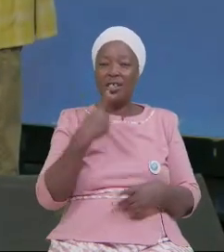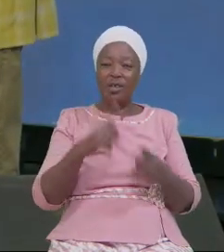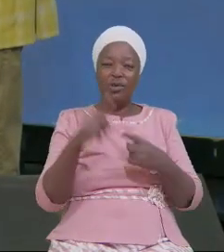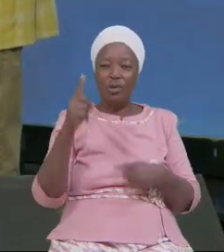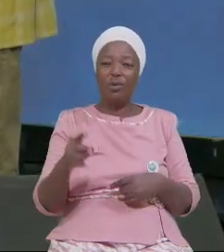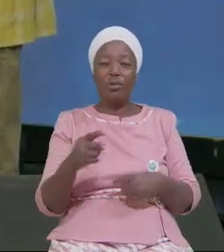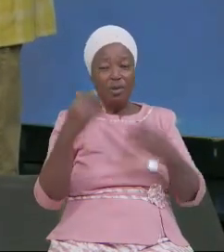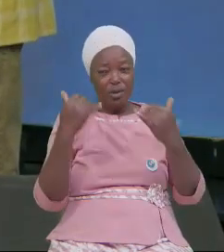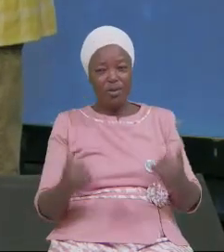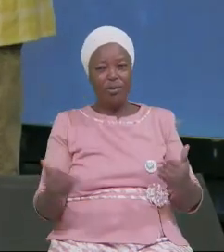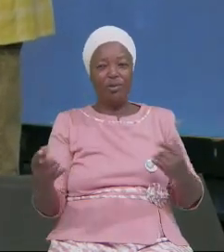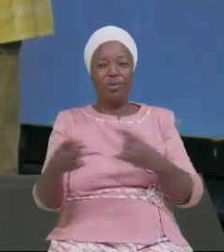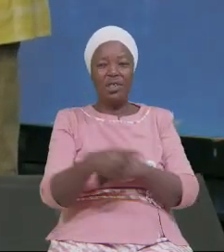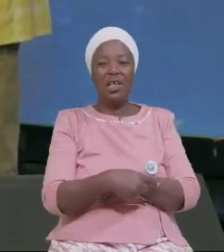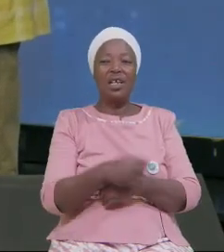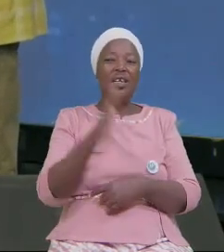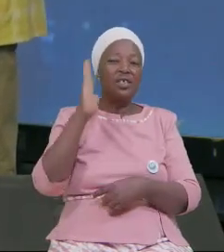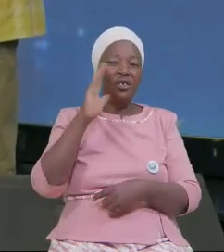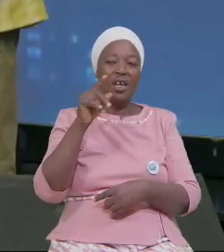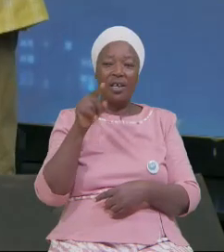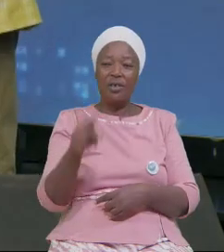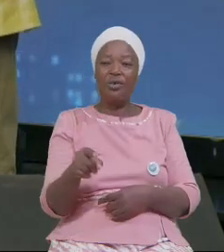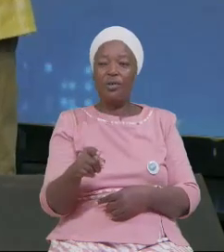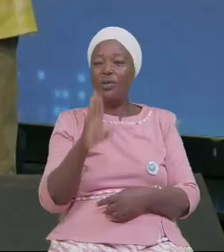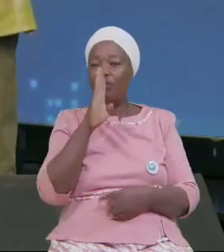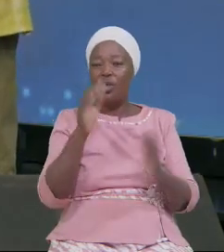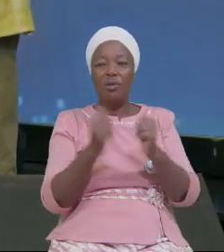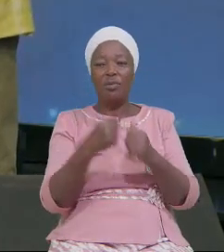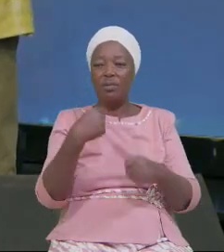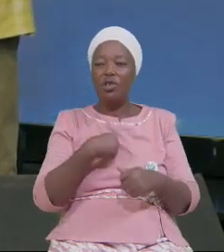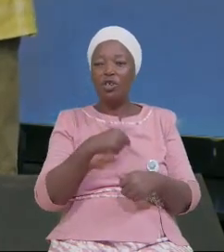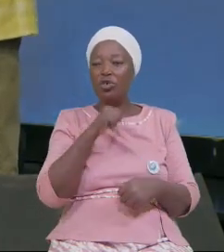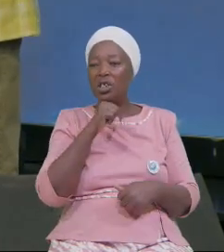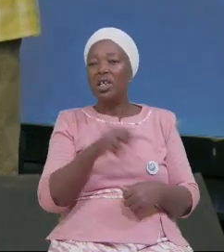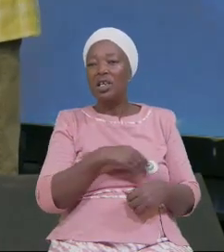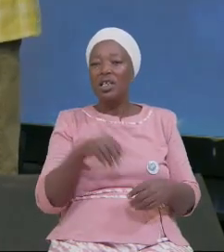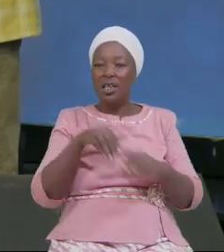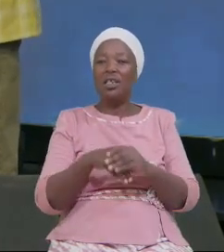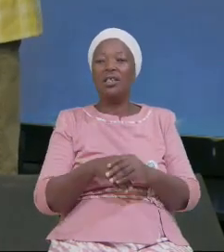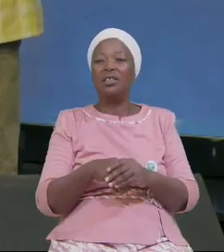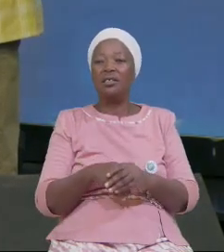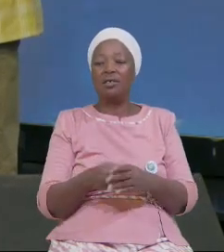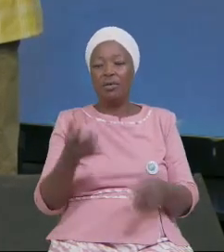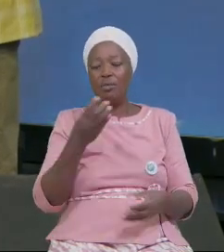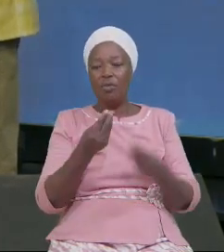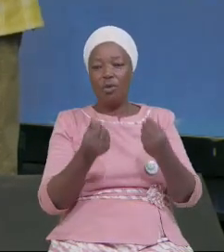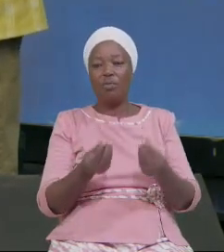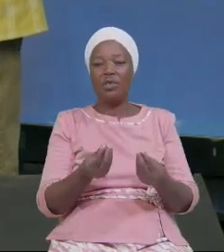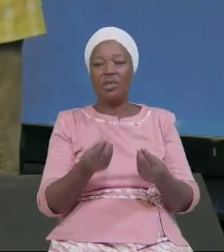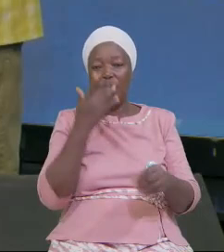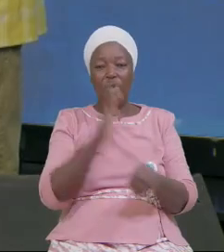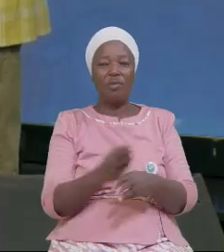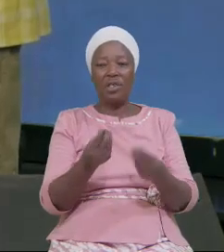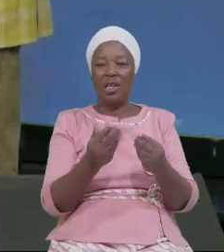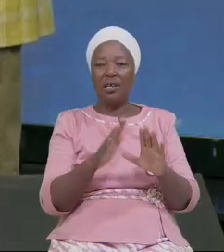today shalt thou be with me in paradise. And no